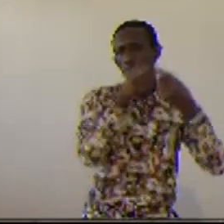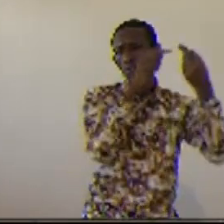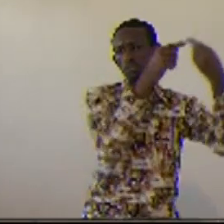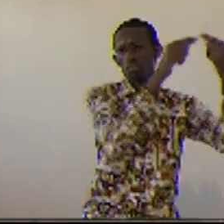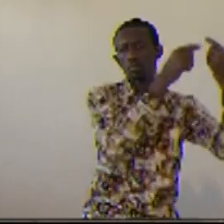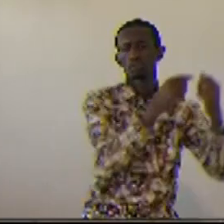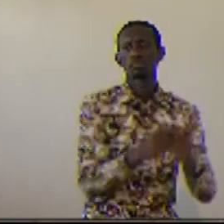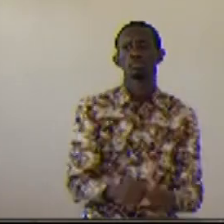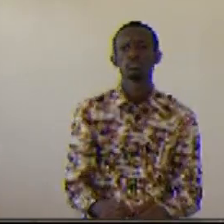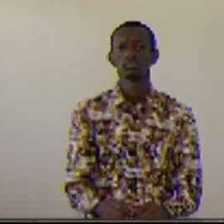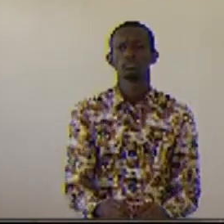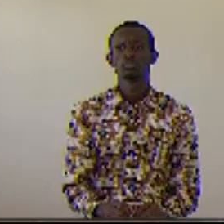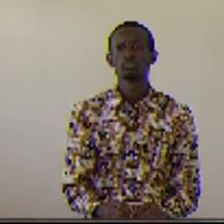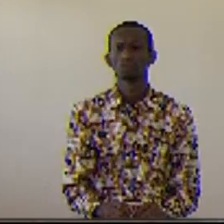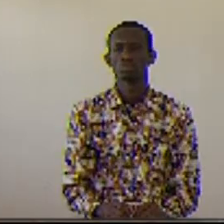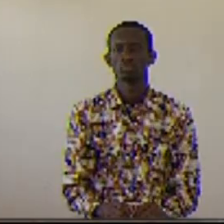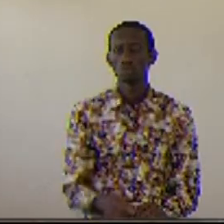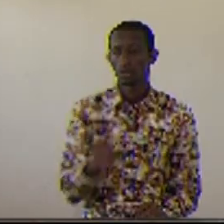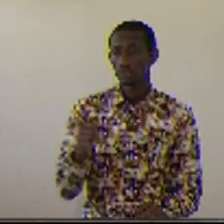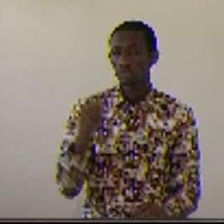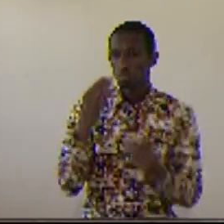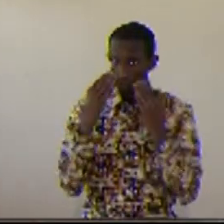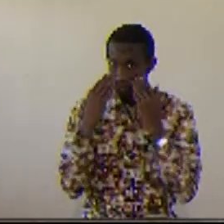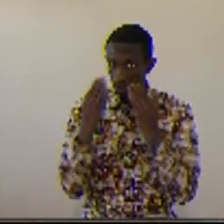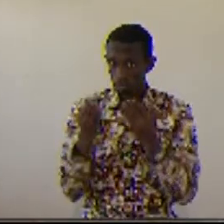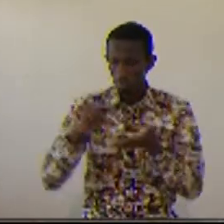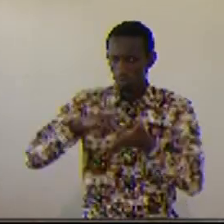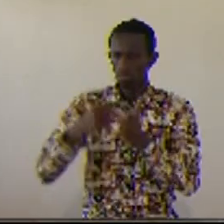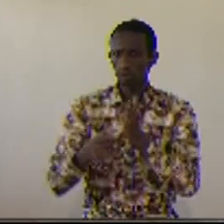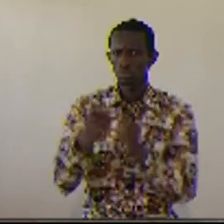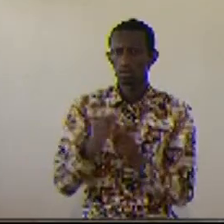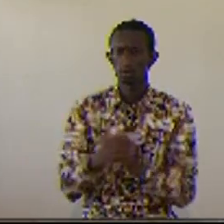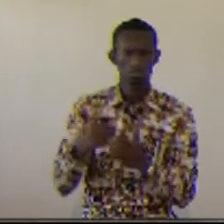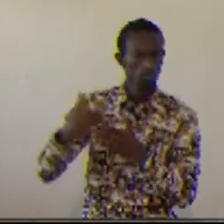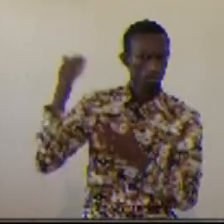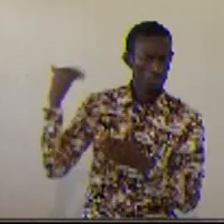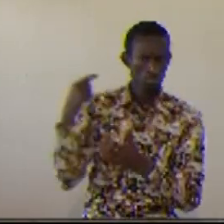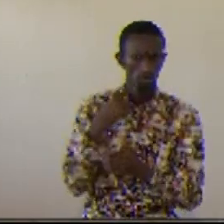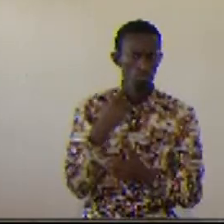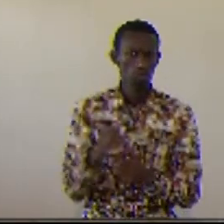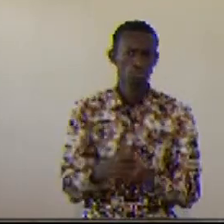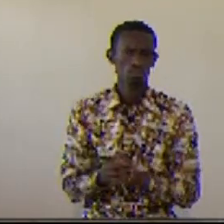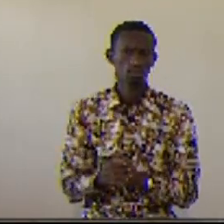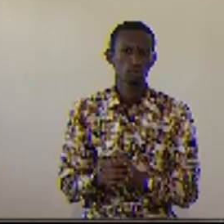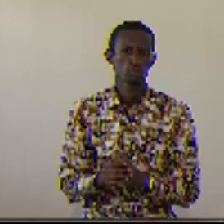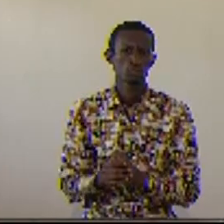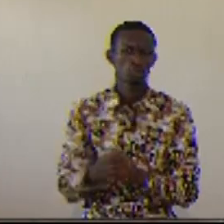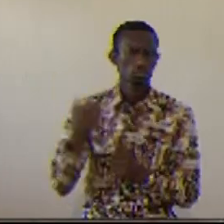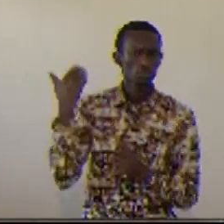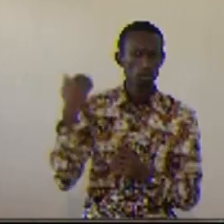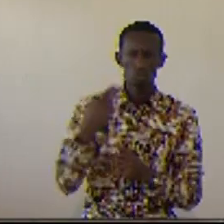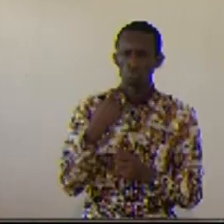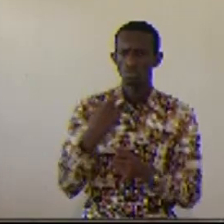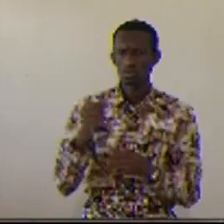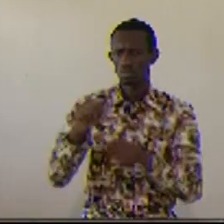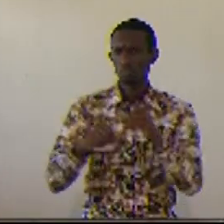overlaps in this form. So that means we have two lobes. You remember, we mentioned even this one when we were talking about the structure of